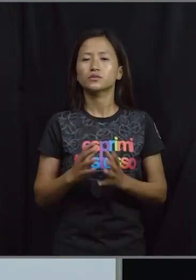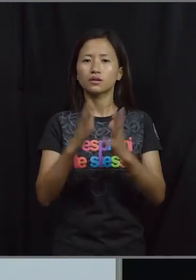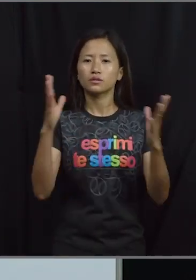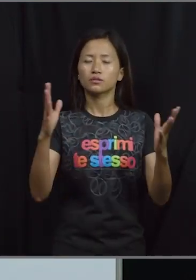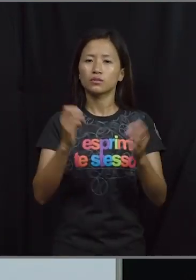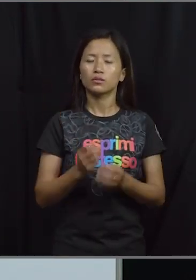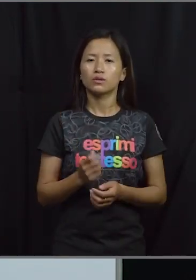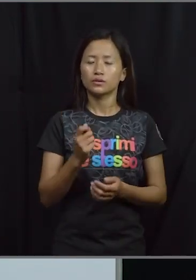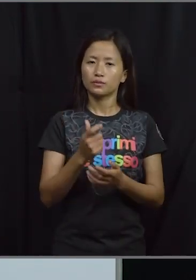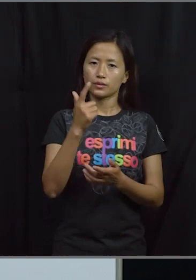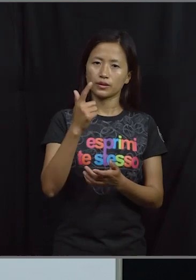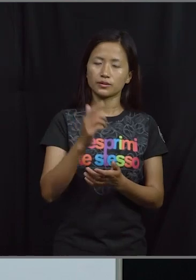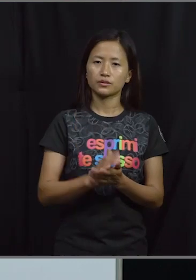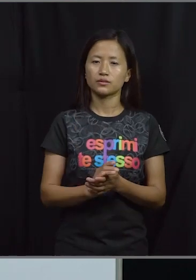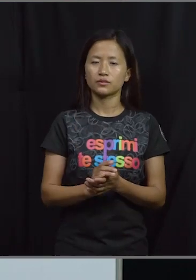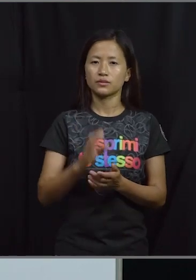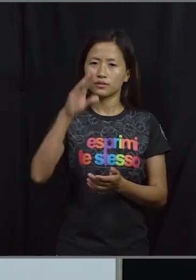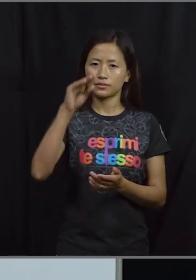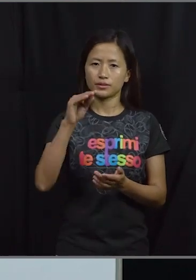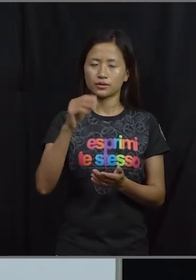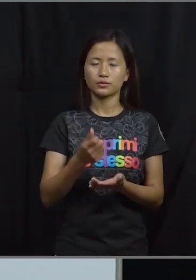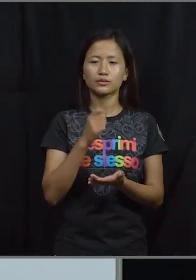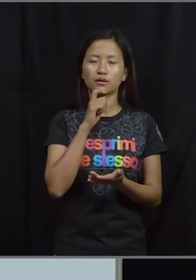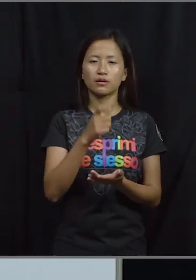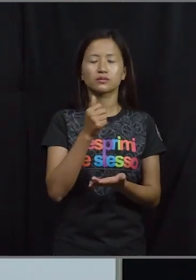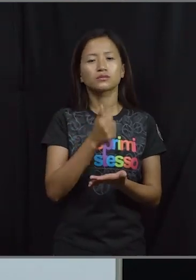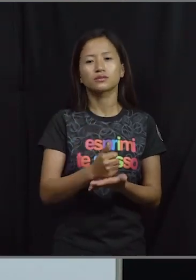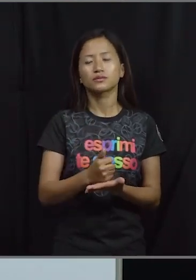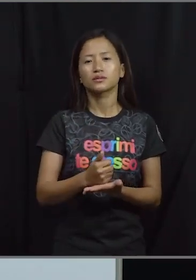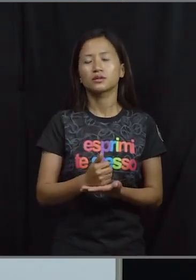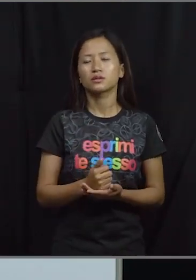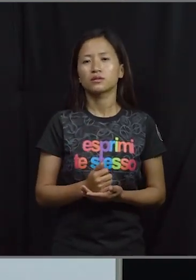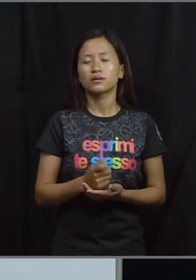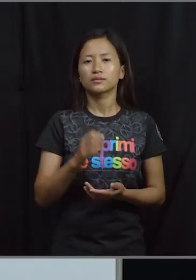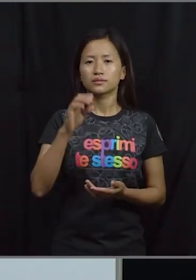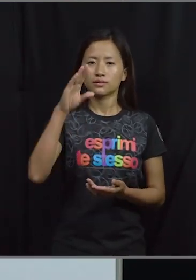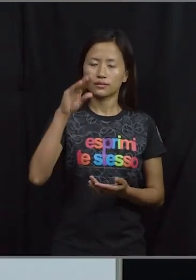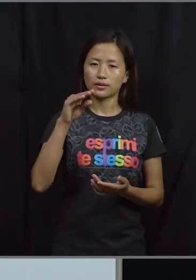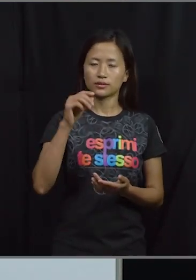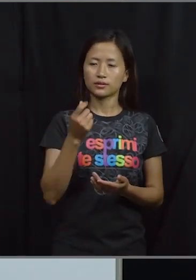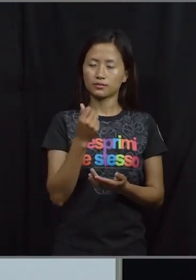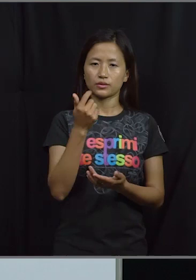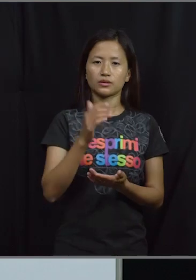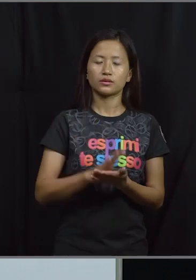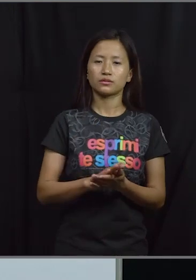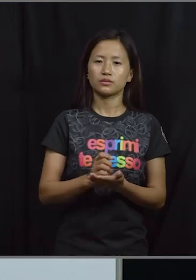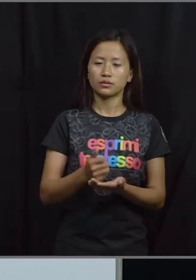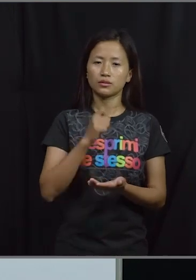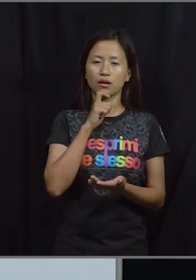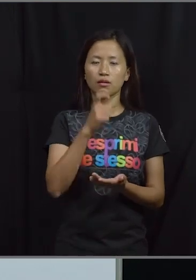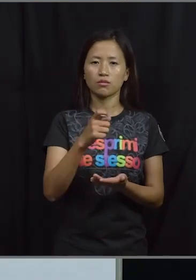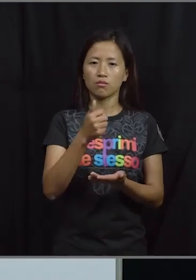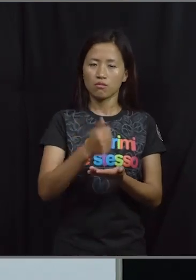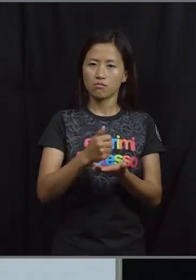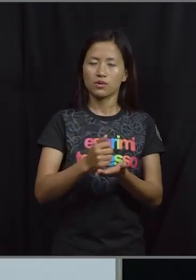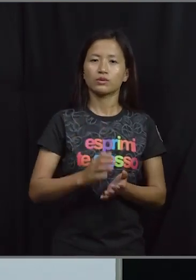the price, the less will be the demand. Likewise, the less the price, the more will be the demand. This